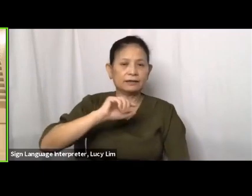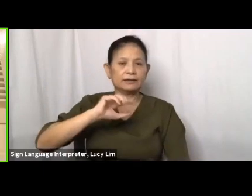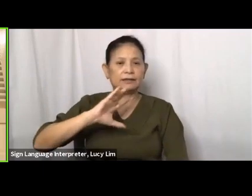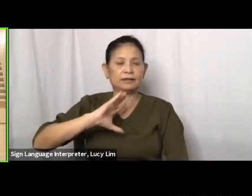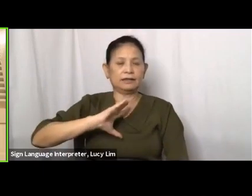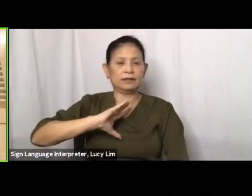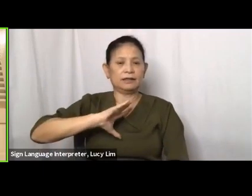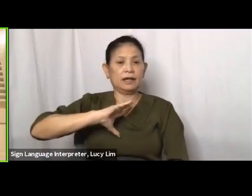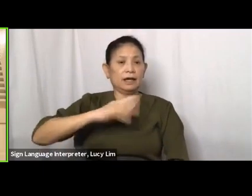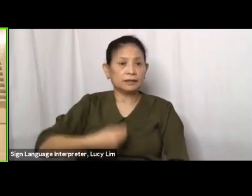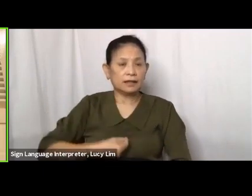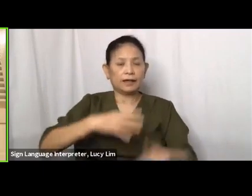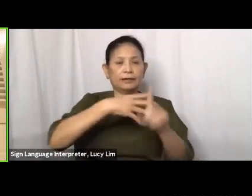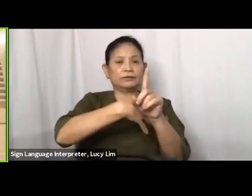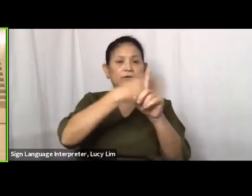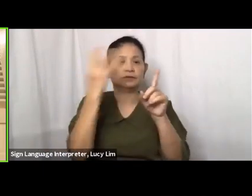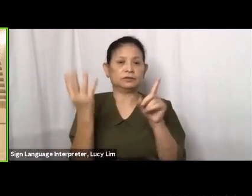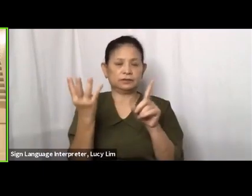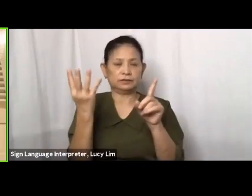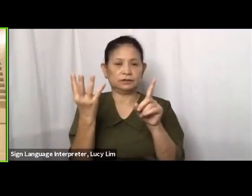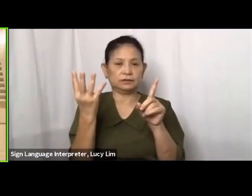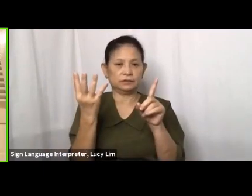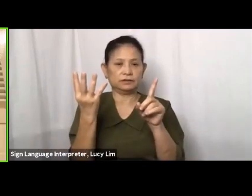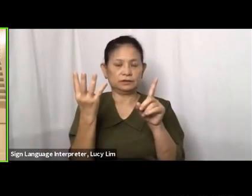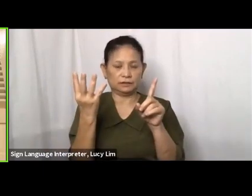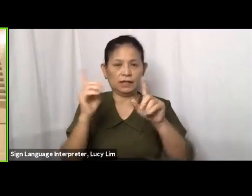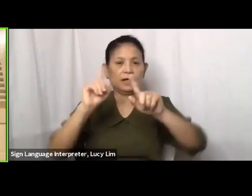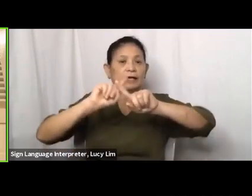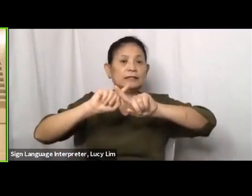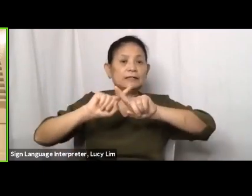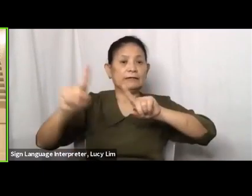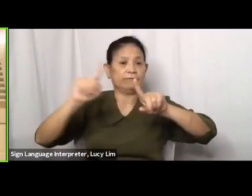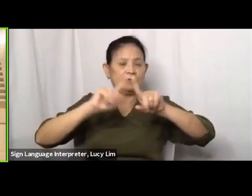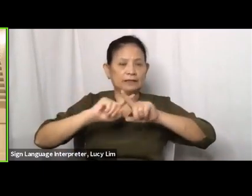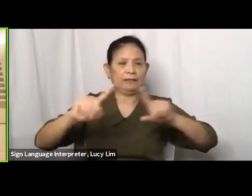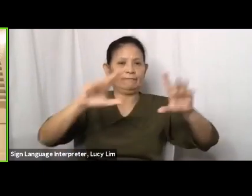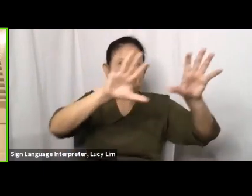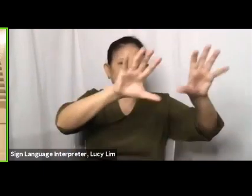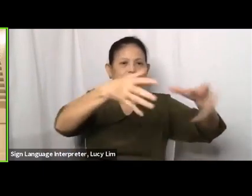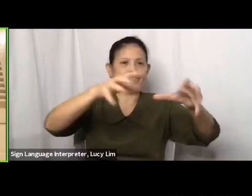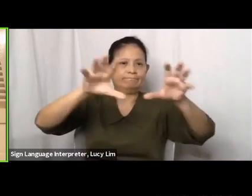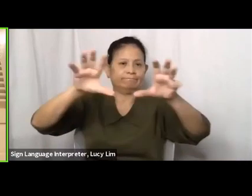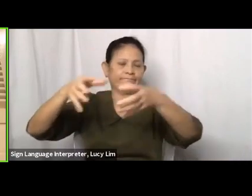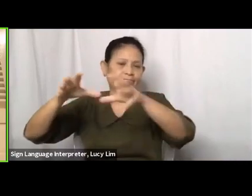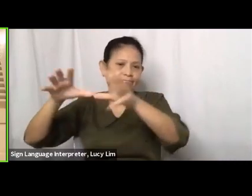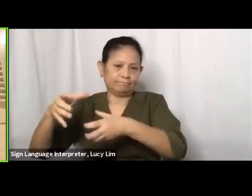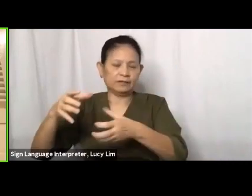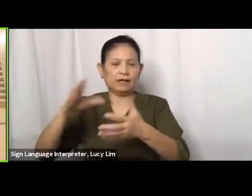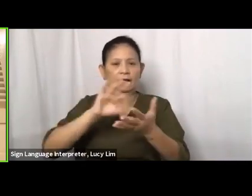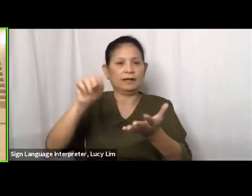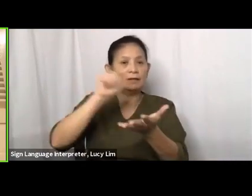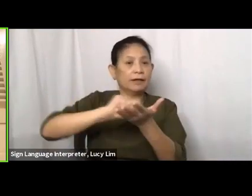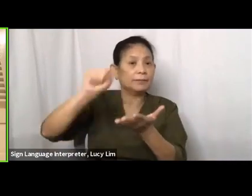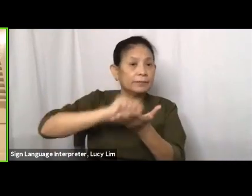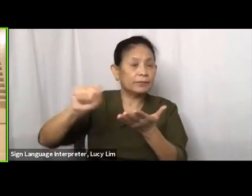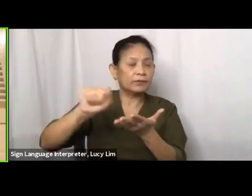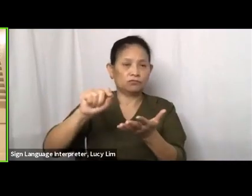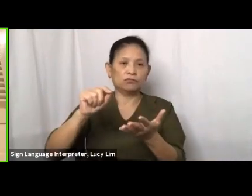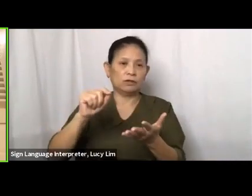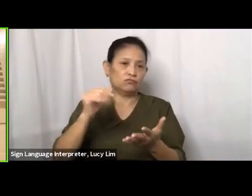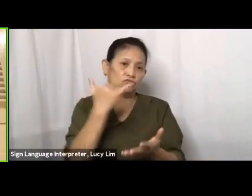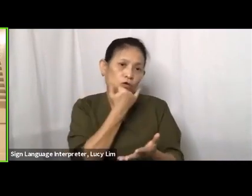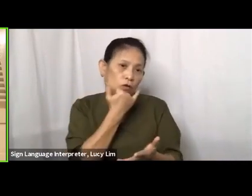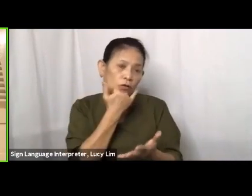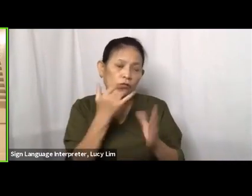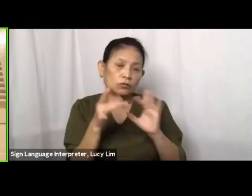transgender and LGBT are on the different category. That kind of things make the media writing wrong stories and